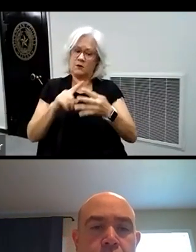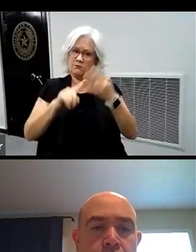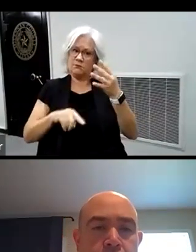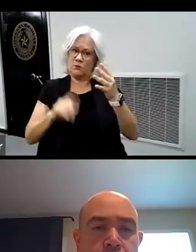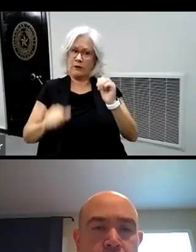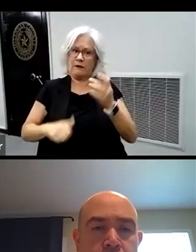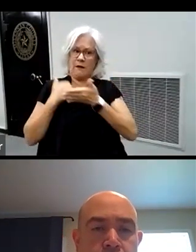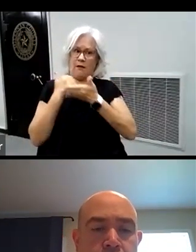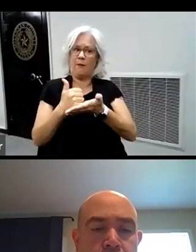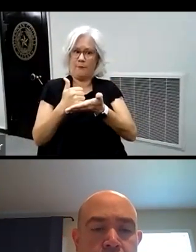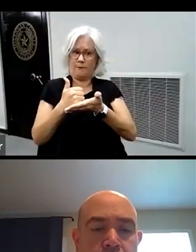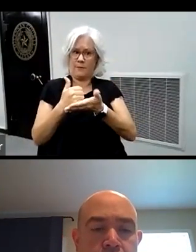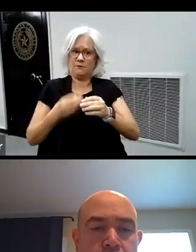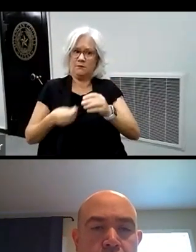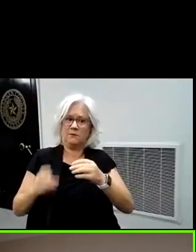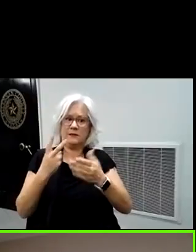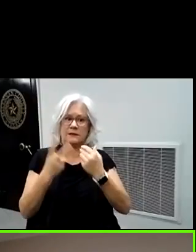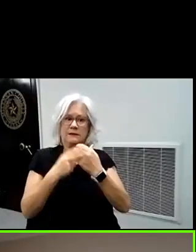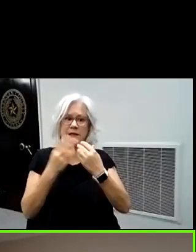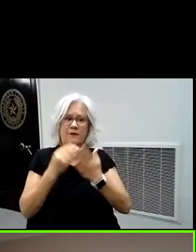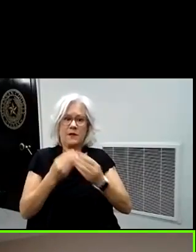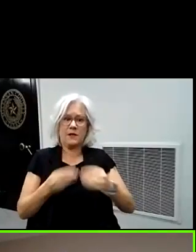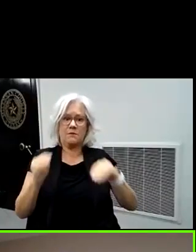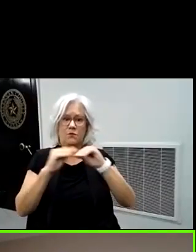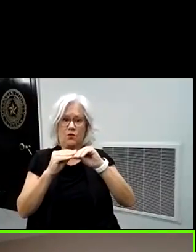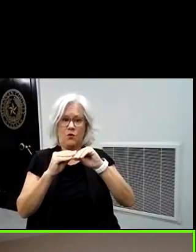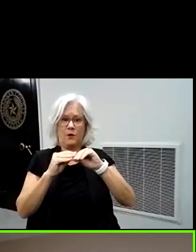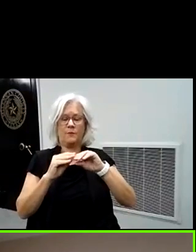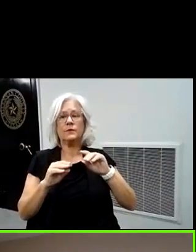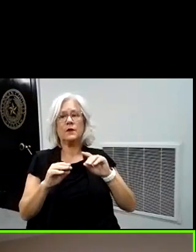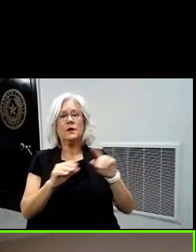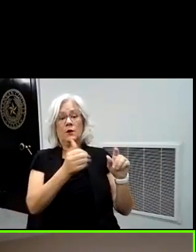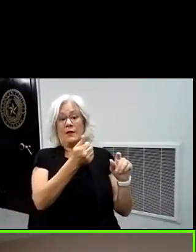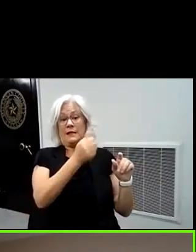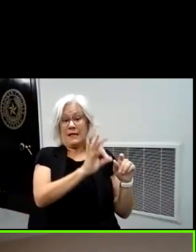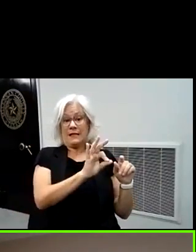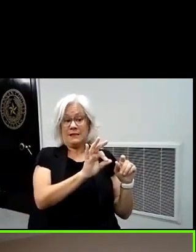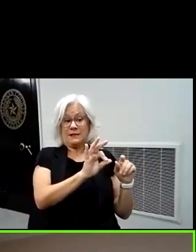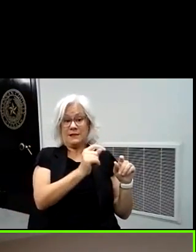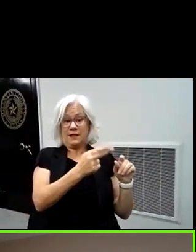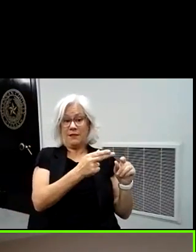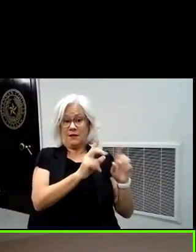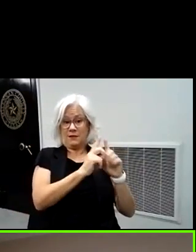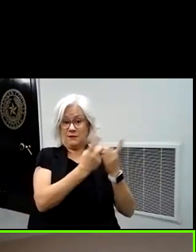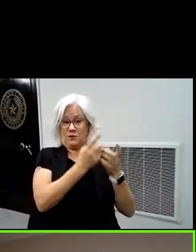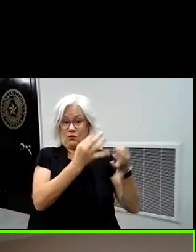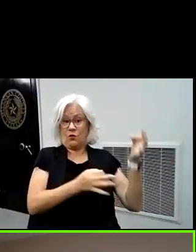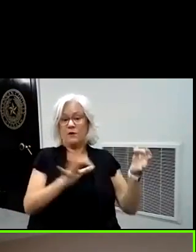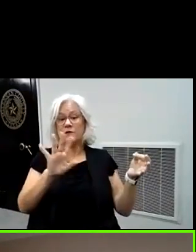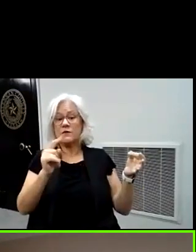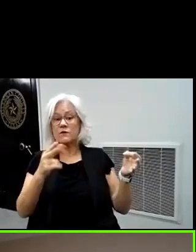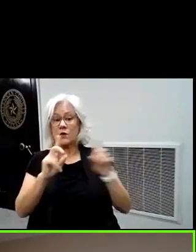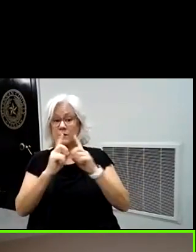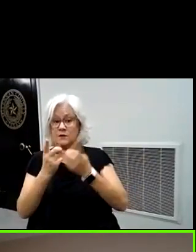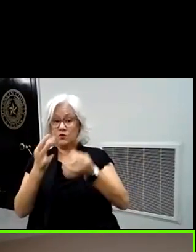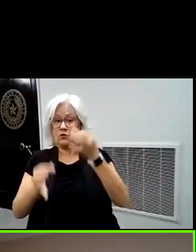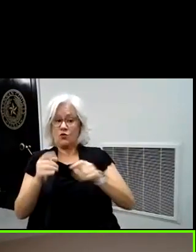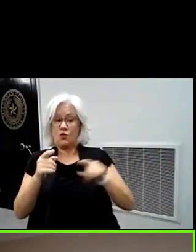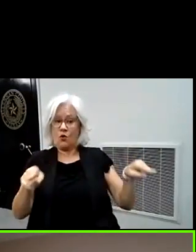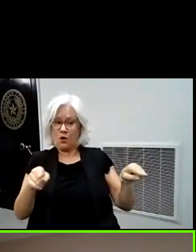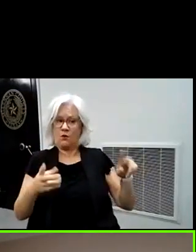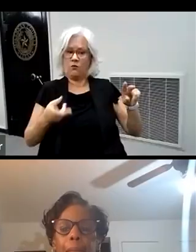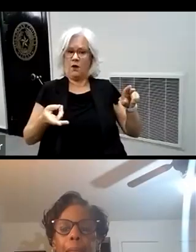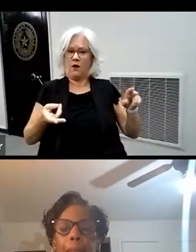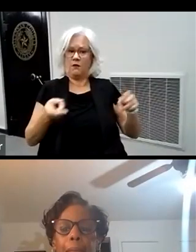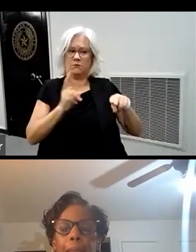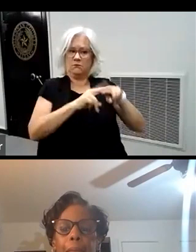we've grown quite a bit with 19th District Court and 54th District Court with certain felony